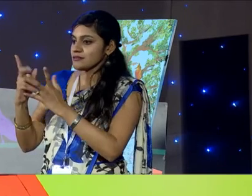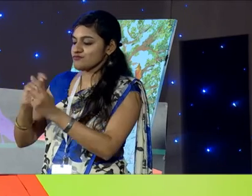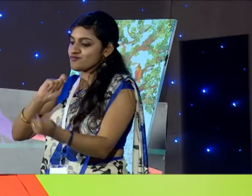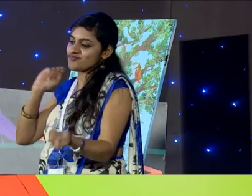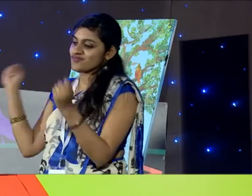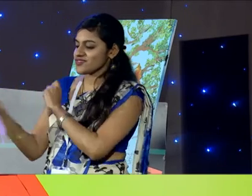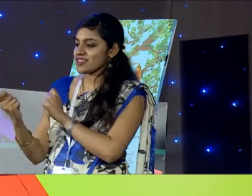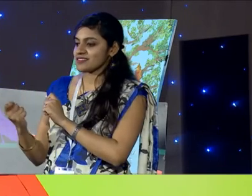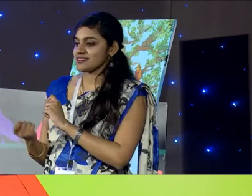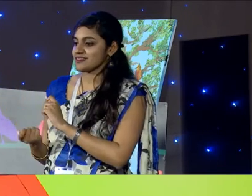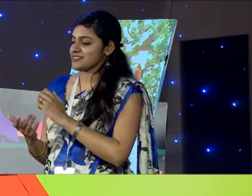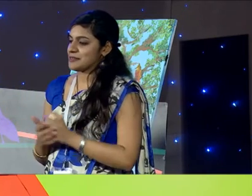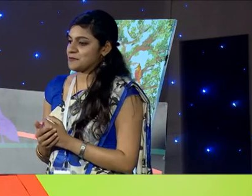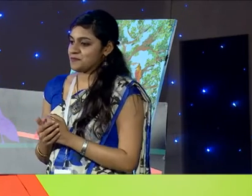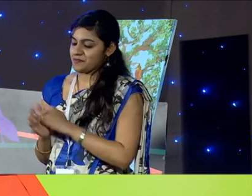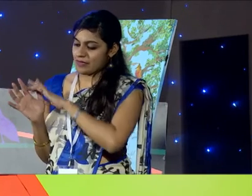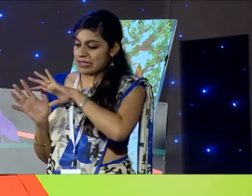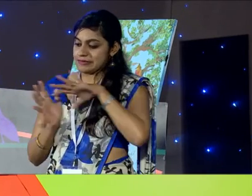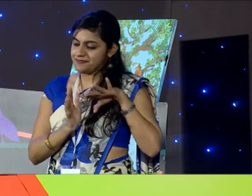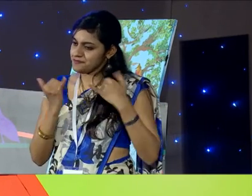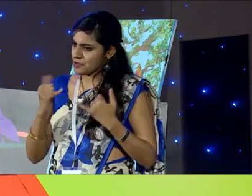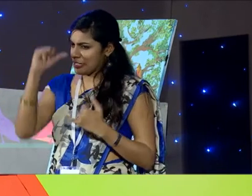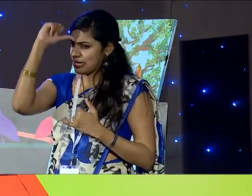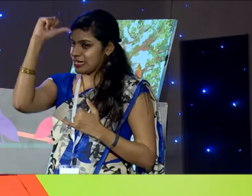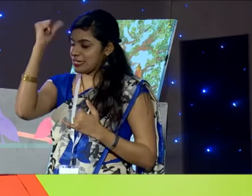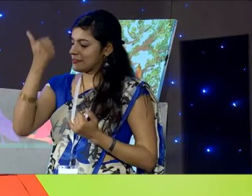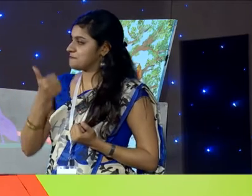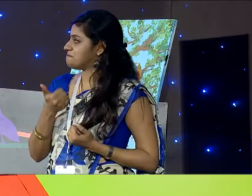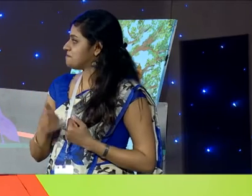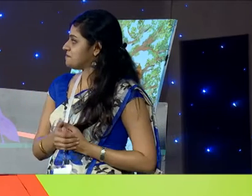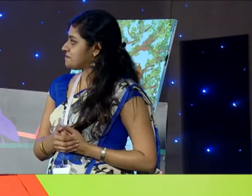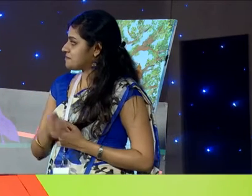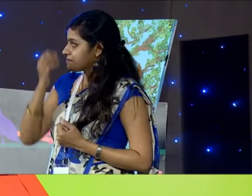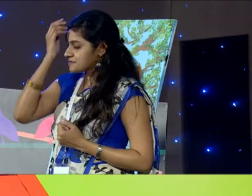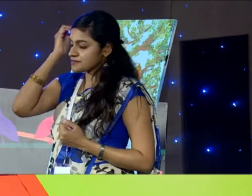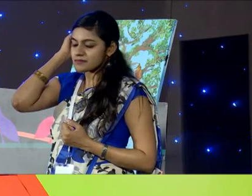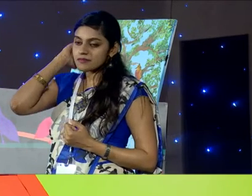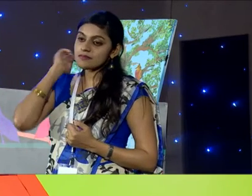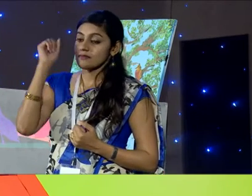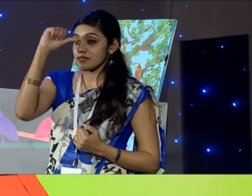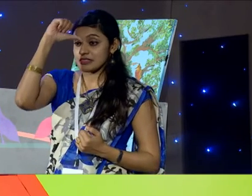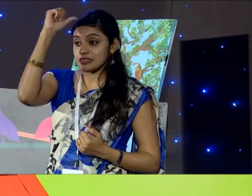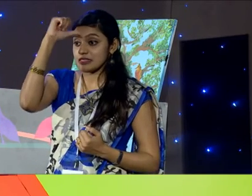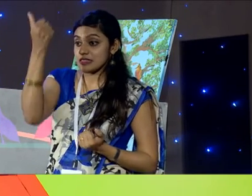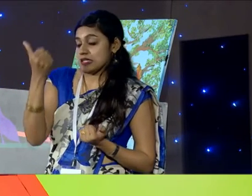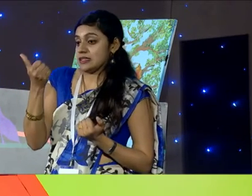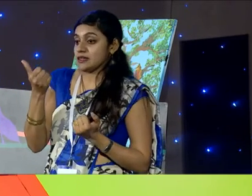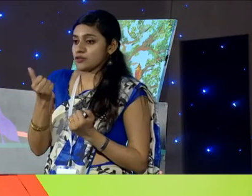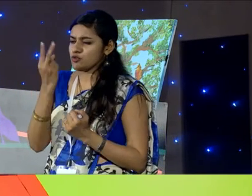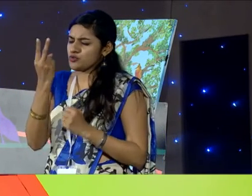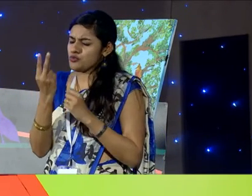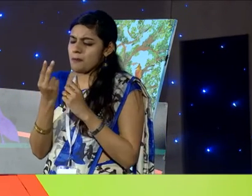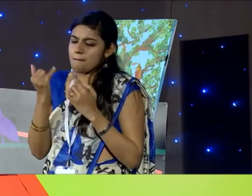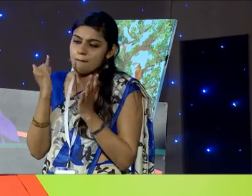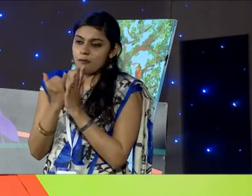If you look at India from the lens of asymmetry, there have been two major incidents in our history in the past few hundred years, which